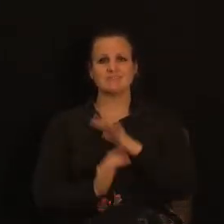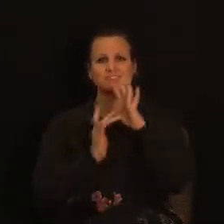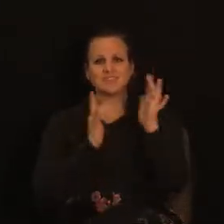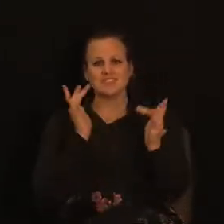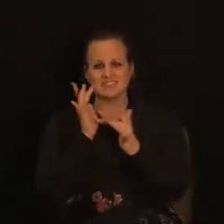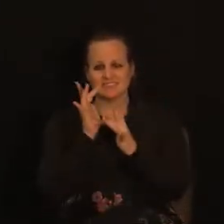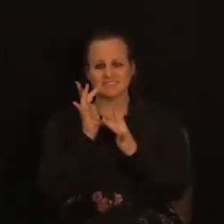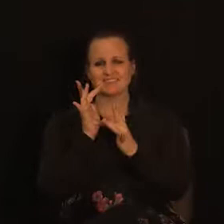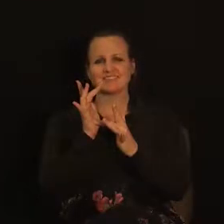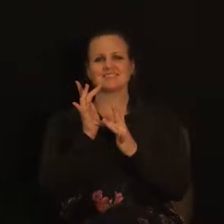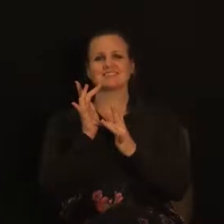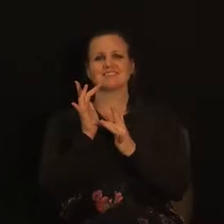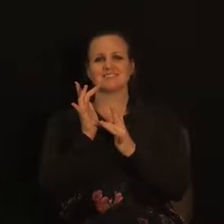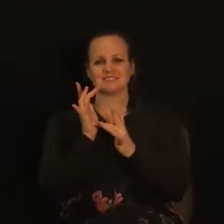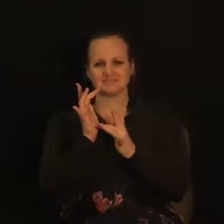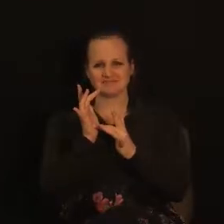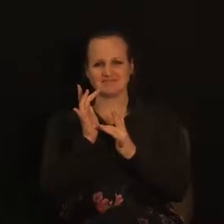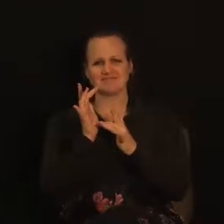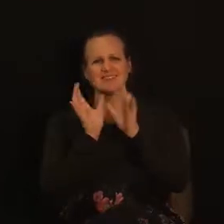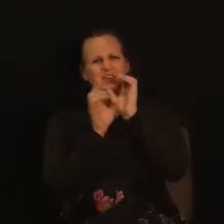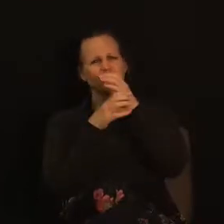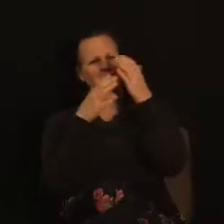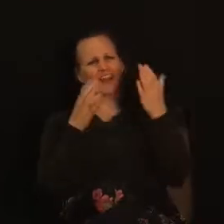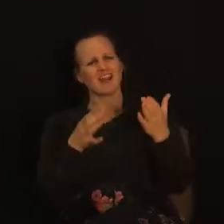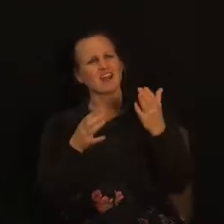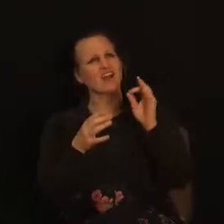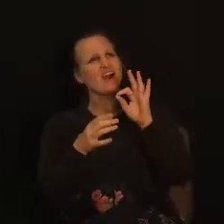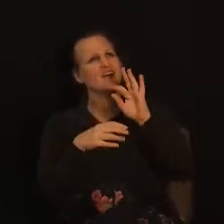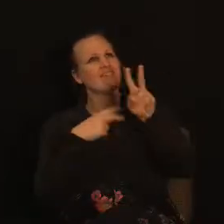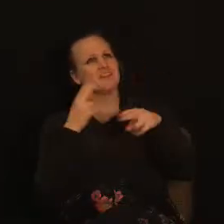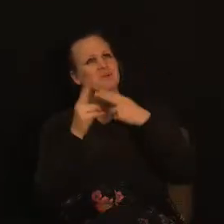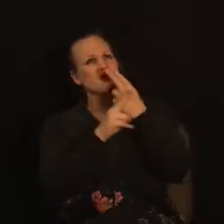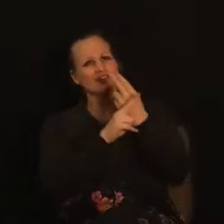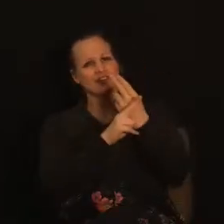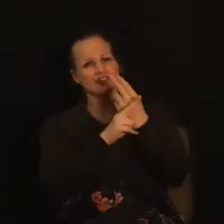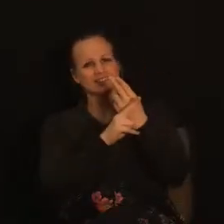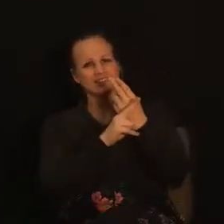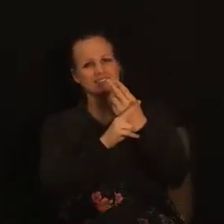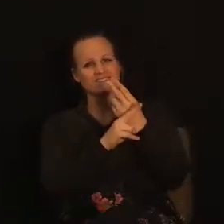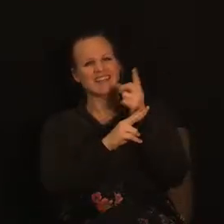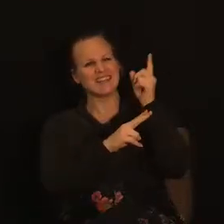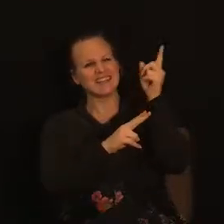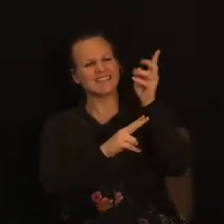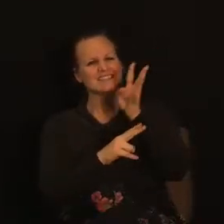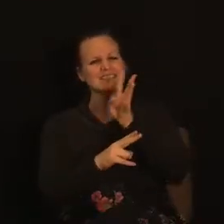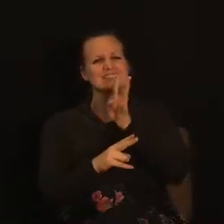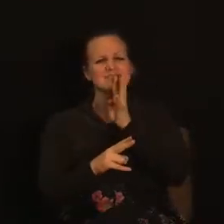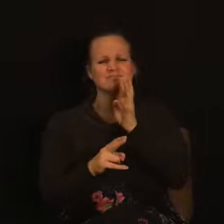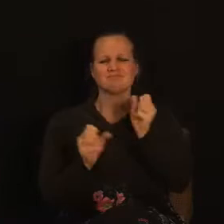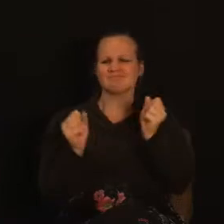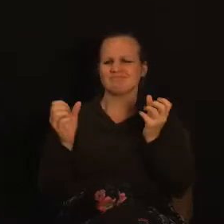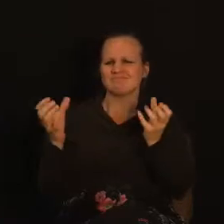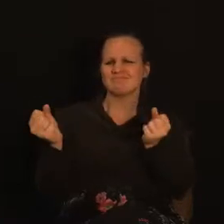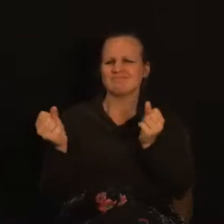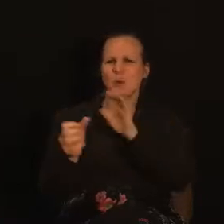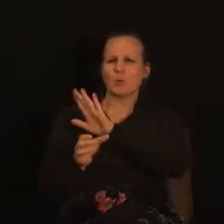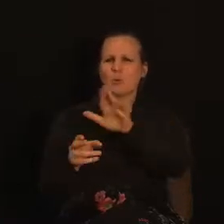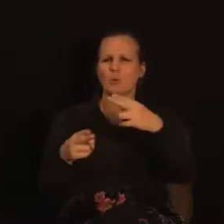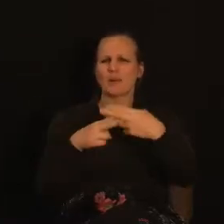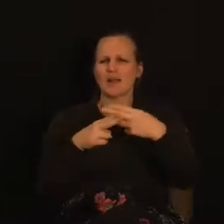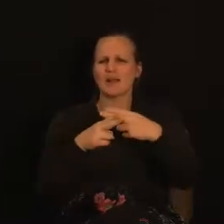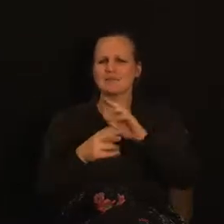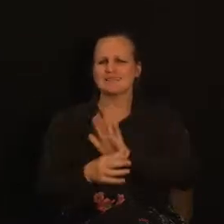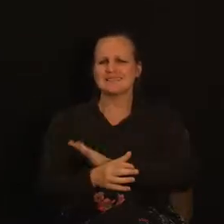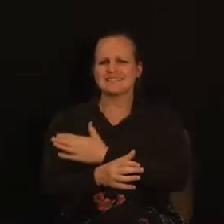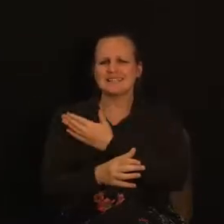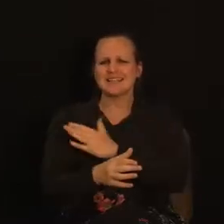Jesus, the creator of the universe, he's speaking your name and he's singing a song over your